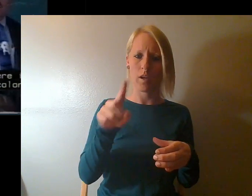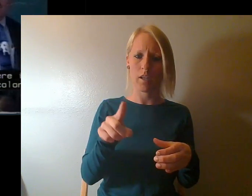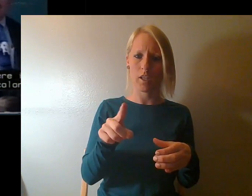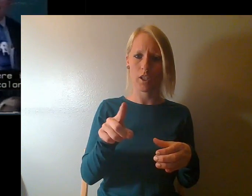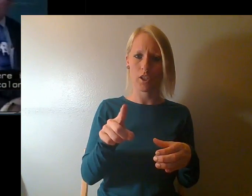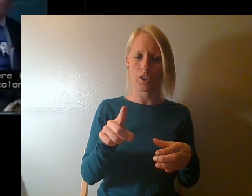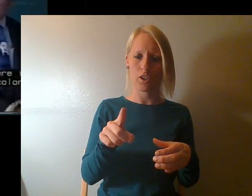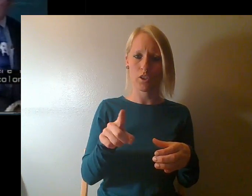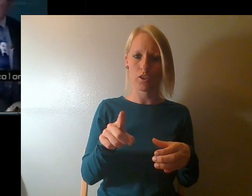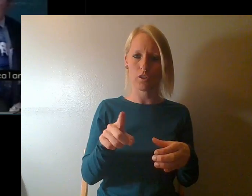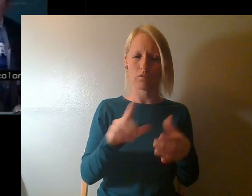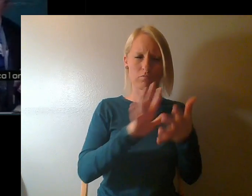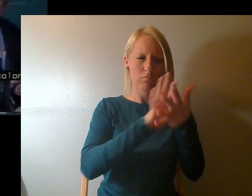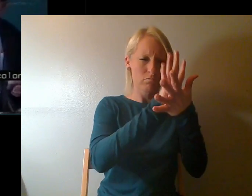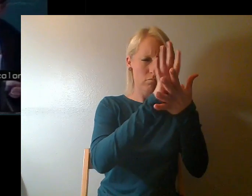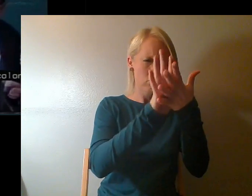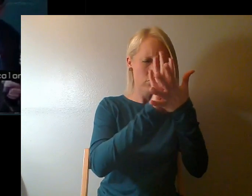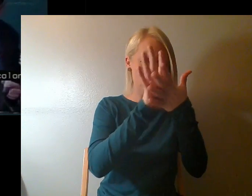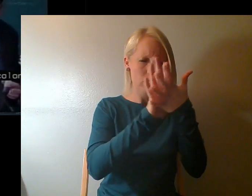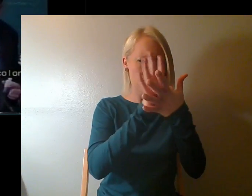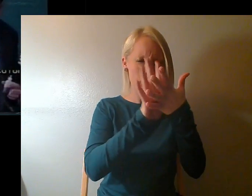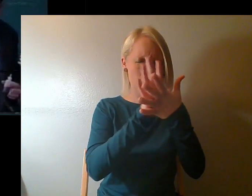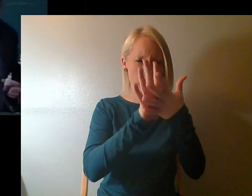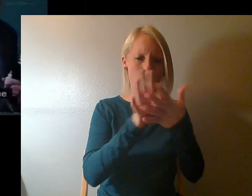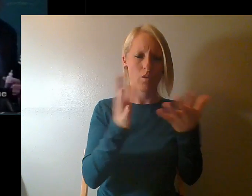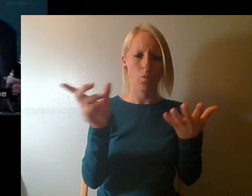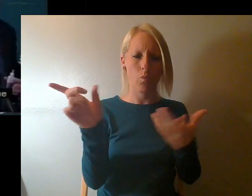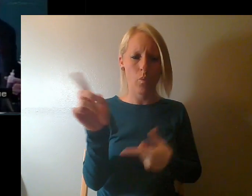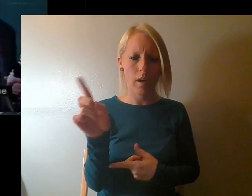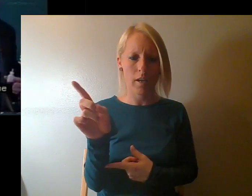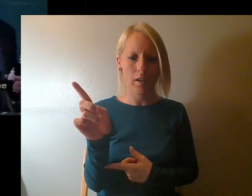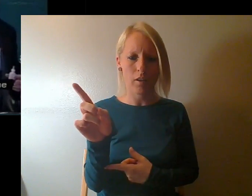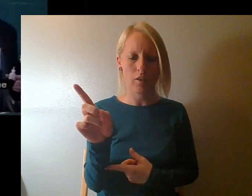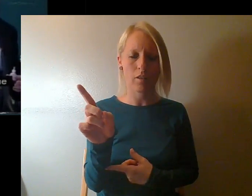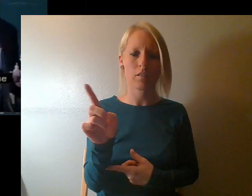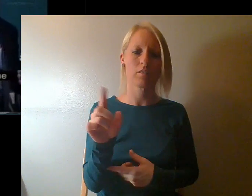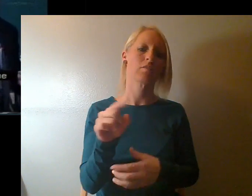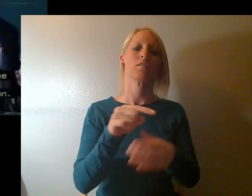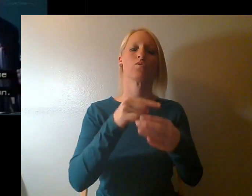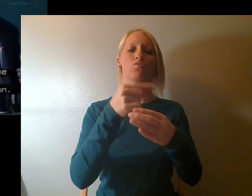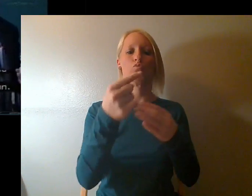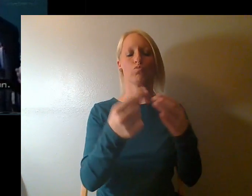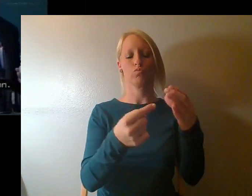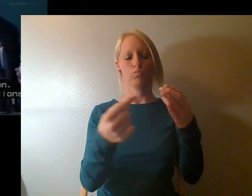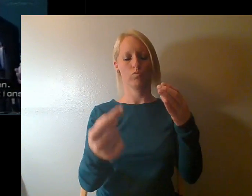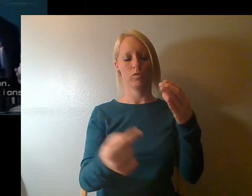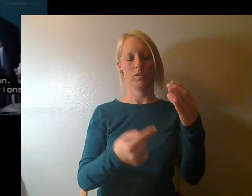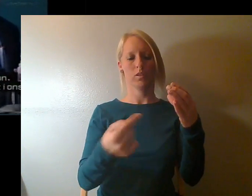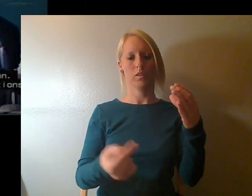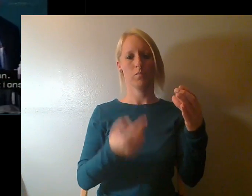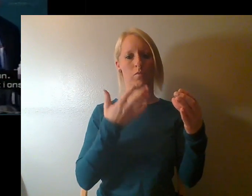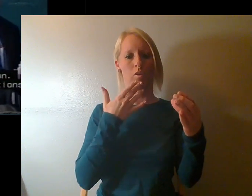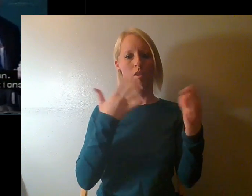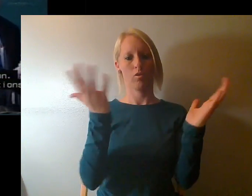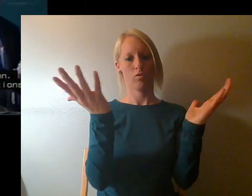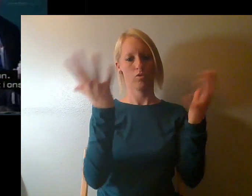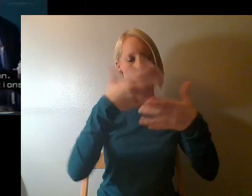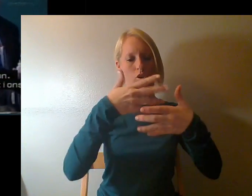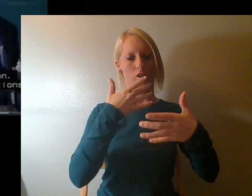Andrea? Okay, it's these streams of the dark color. That's the high concentration. Where are the low concentrations of